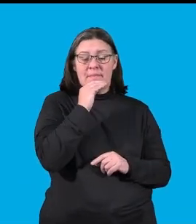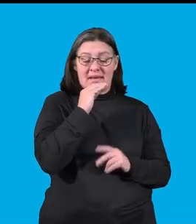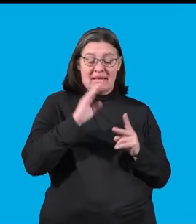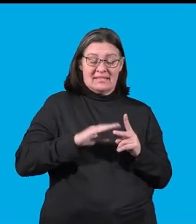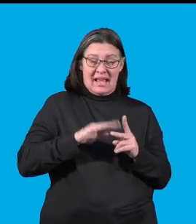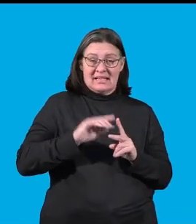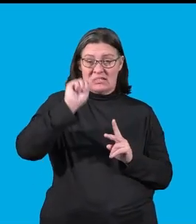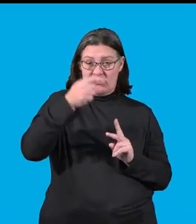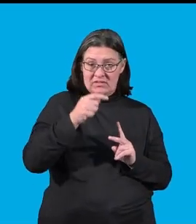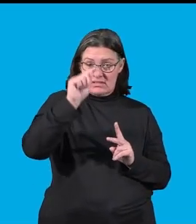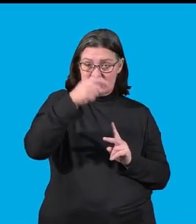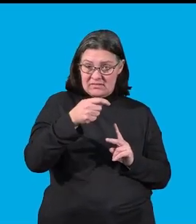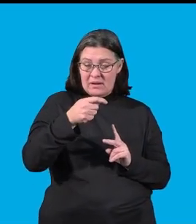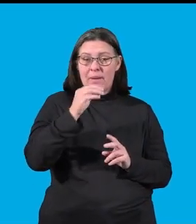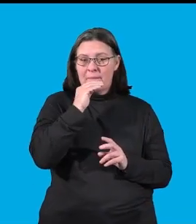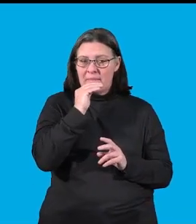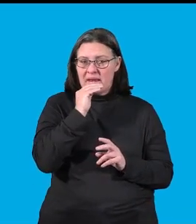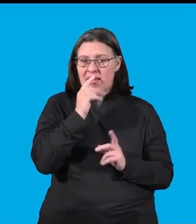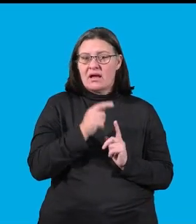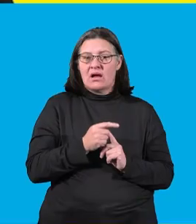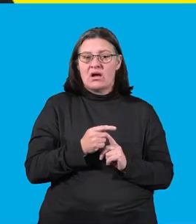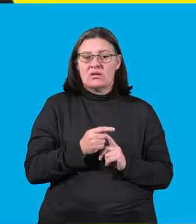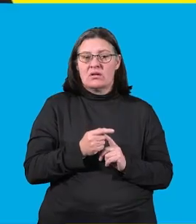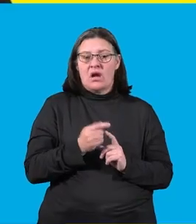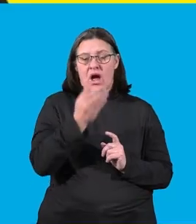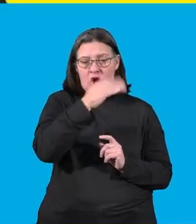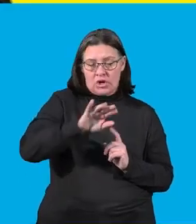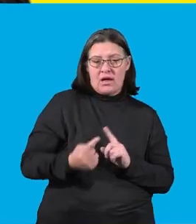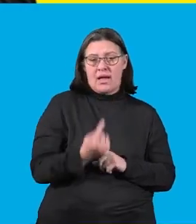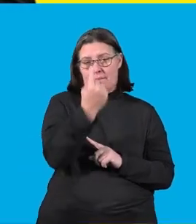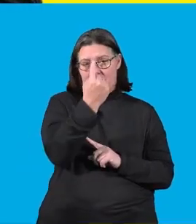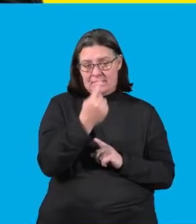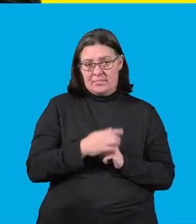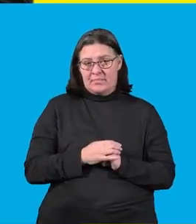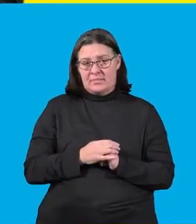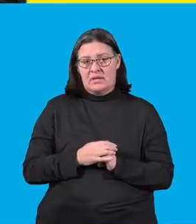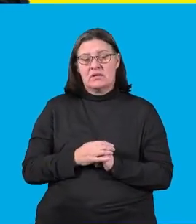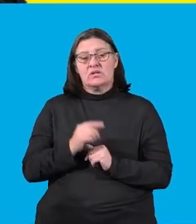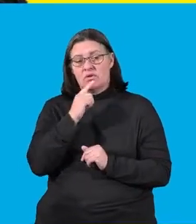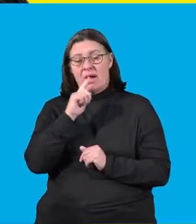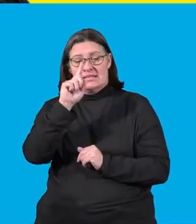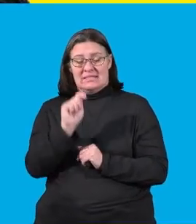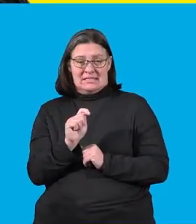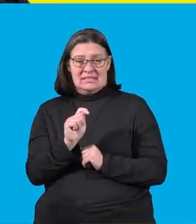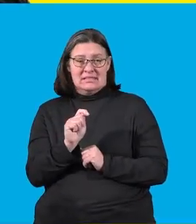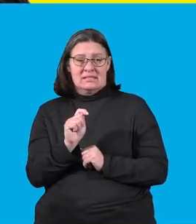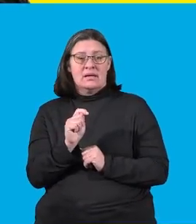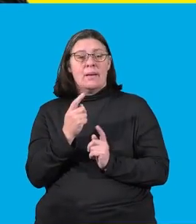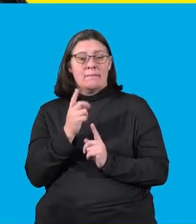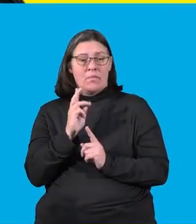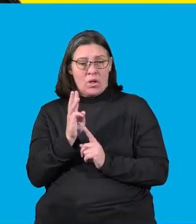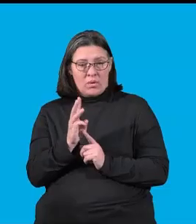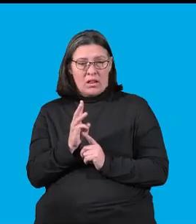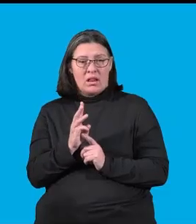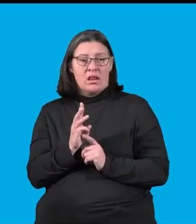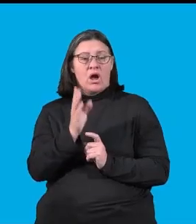So therefore, if your second derivative is positive, it means that your graph is concave up. So therefore, at that point T,